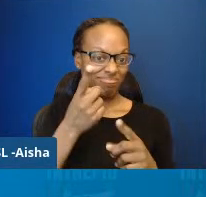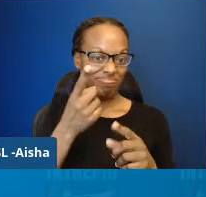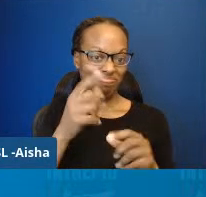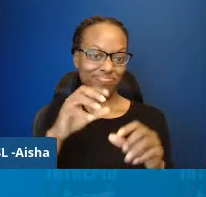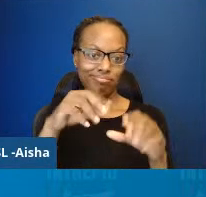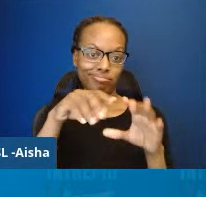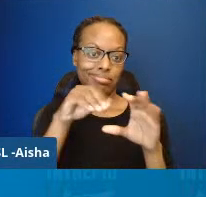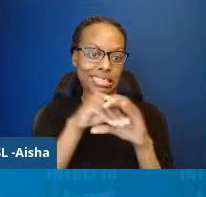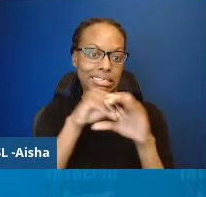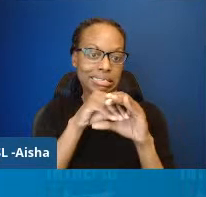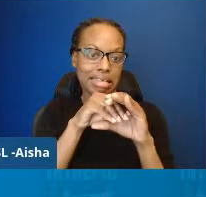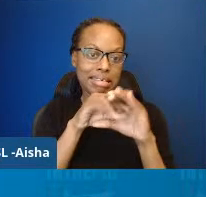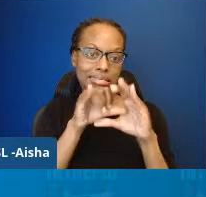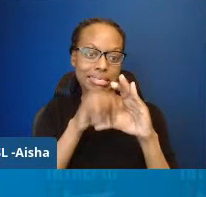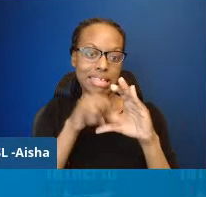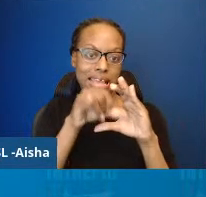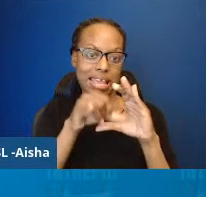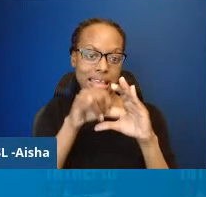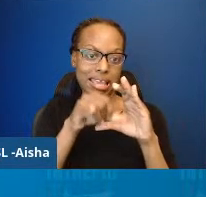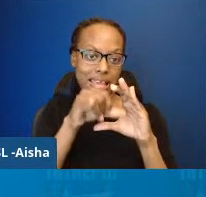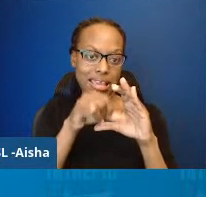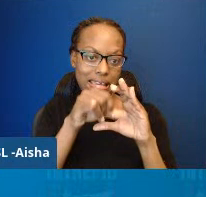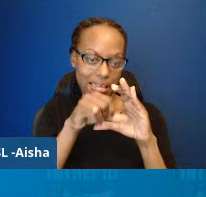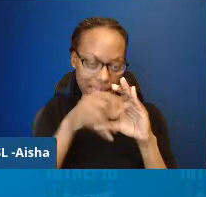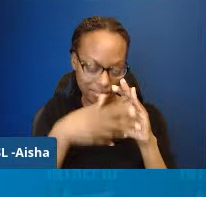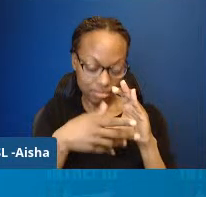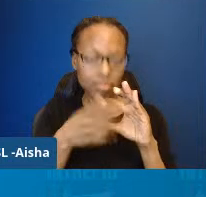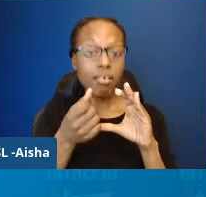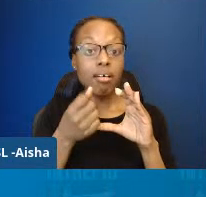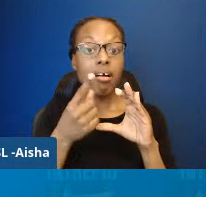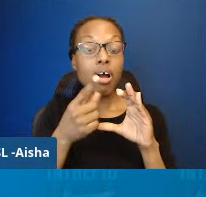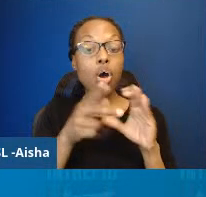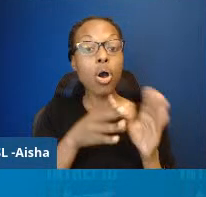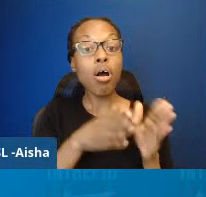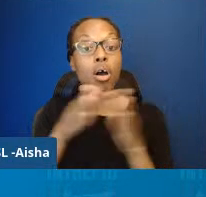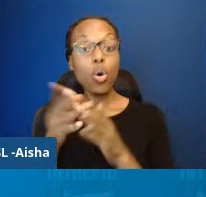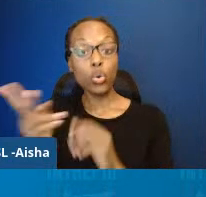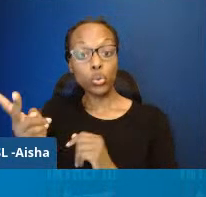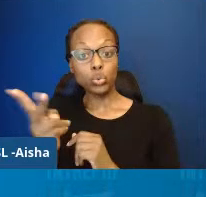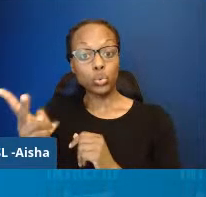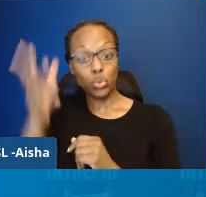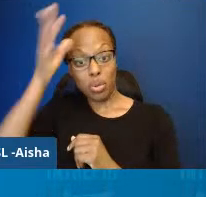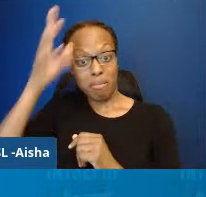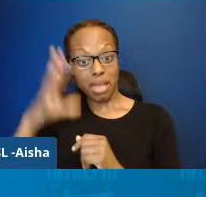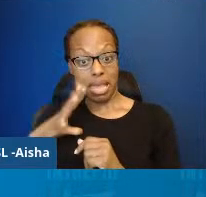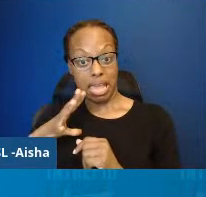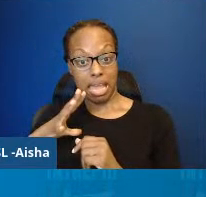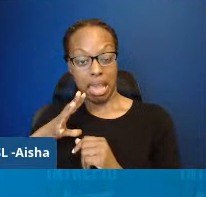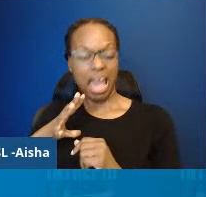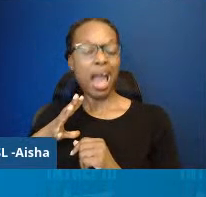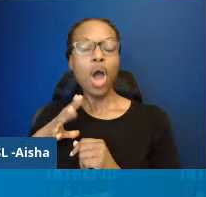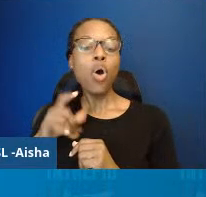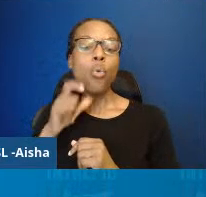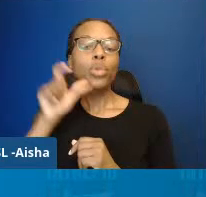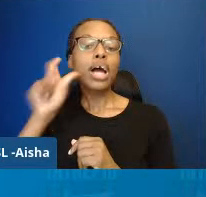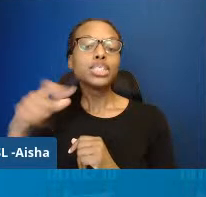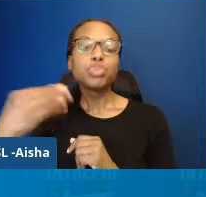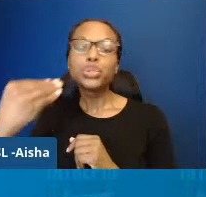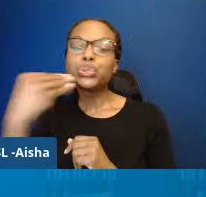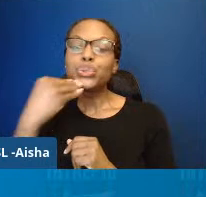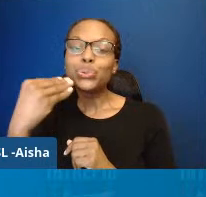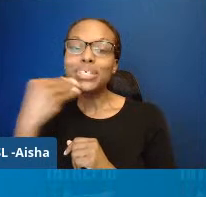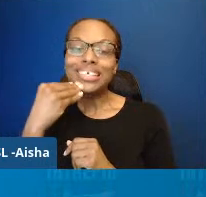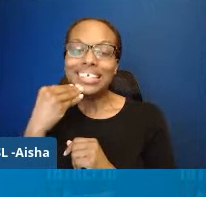to eat food in space. Well, these 2 were not supposed to take food from Earth to space, but they were notorious for taking a corned